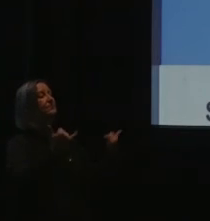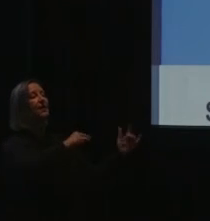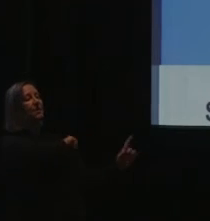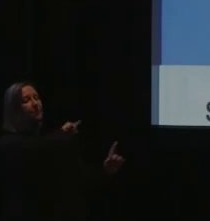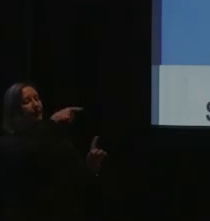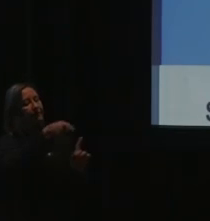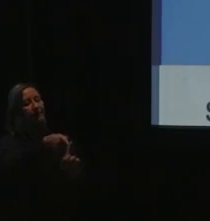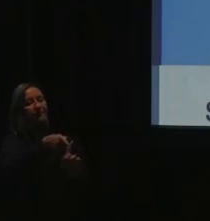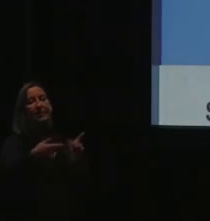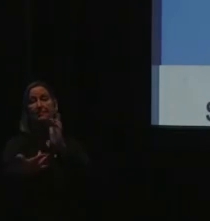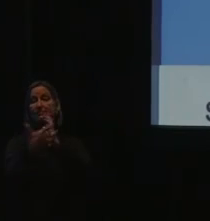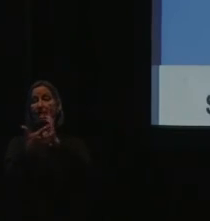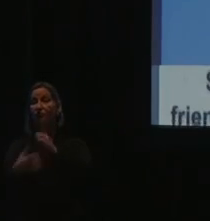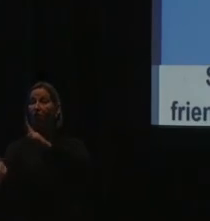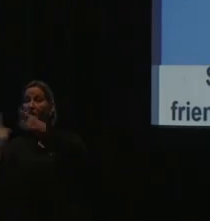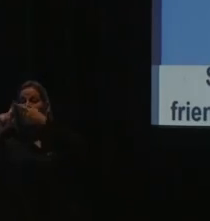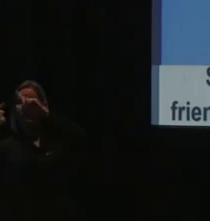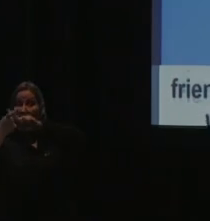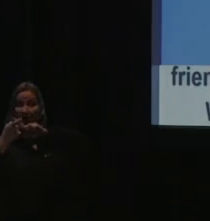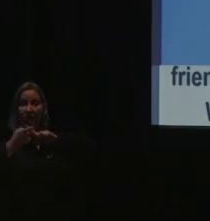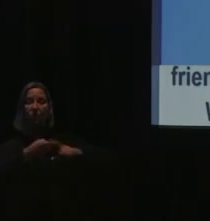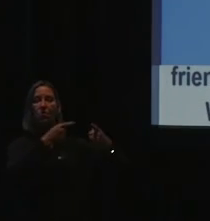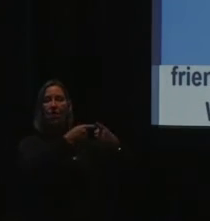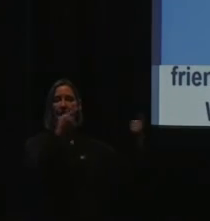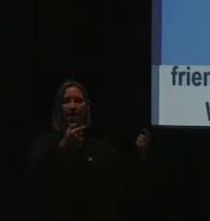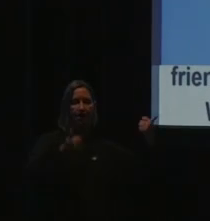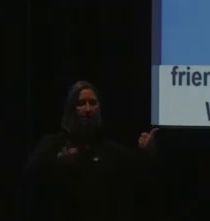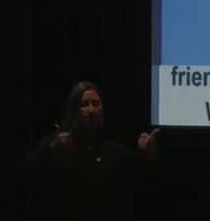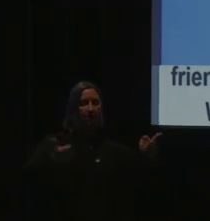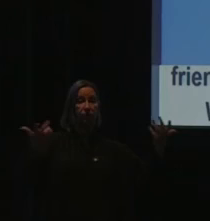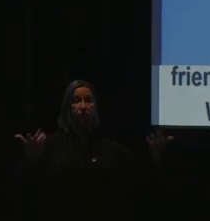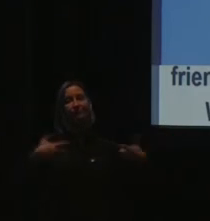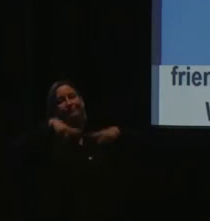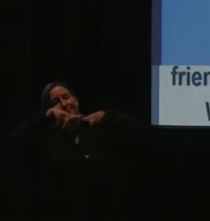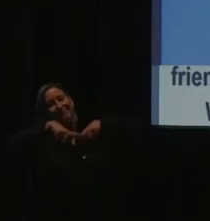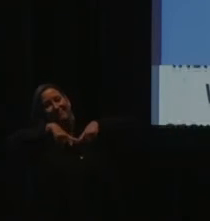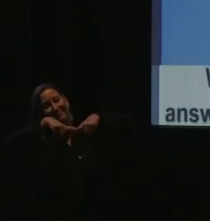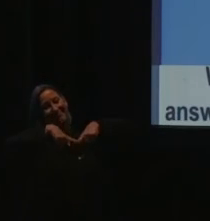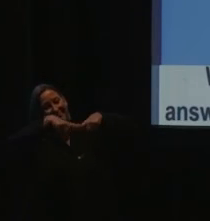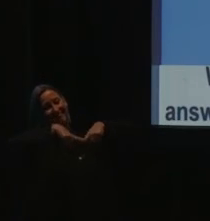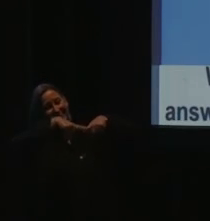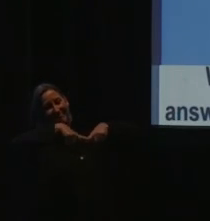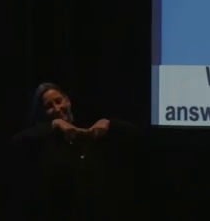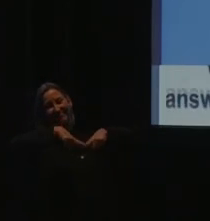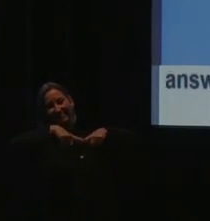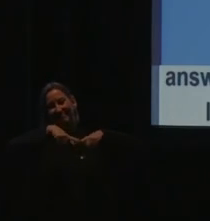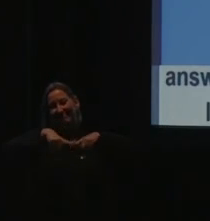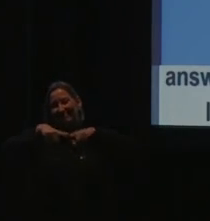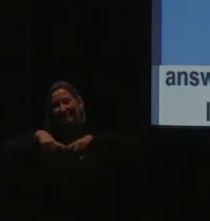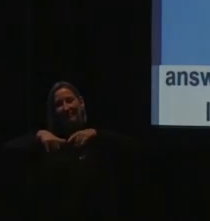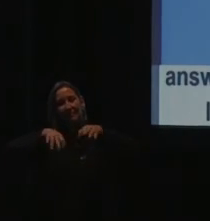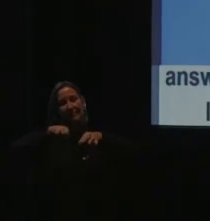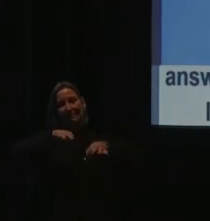is technology our friend or our foe? Well, I'm going to cop out a bit and tell you the answer is that it depends. It depends on what the